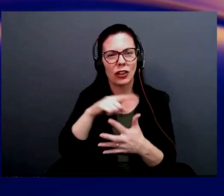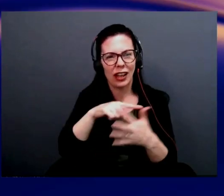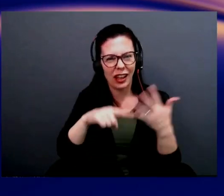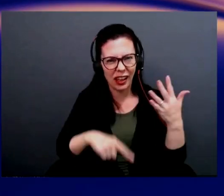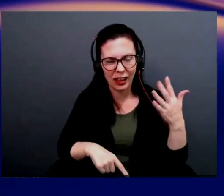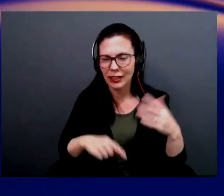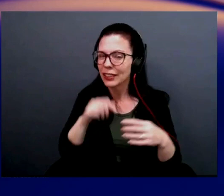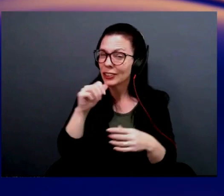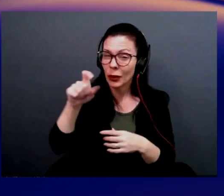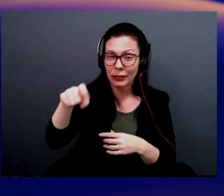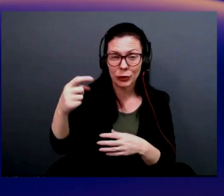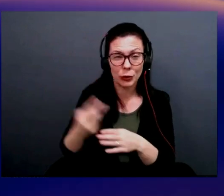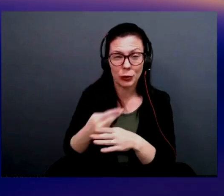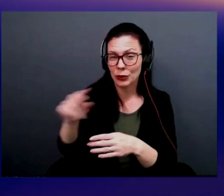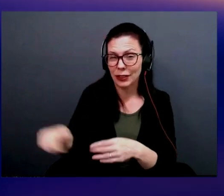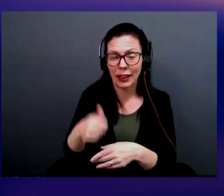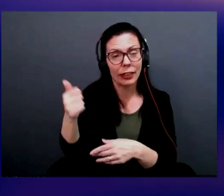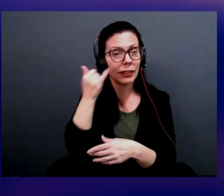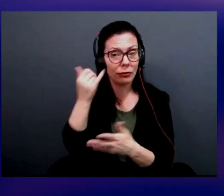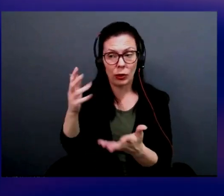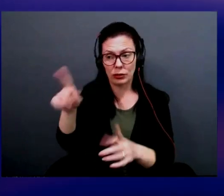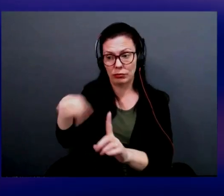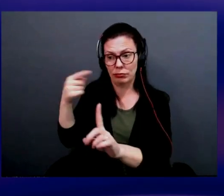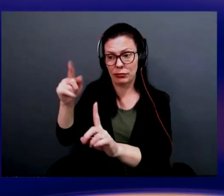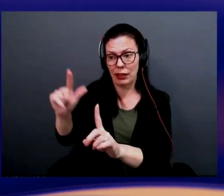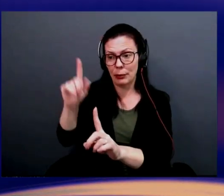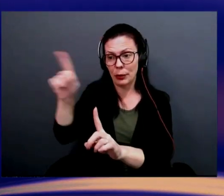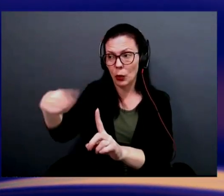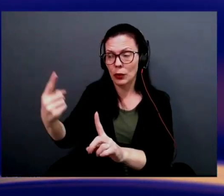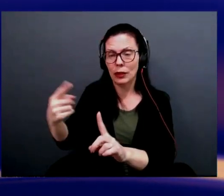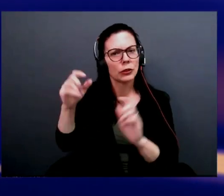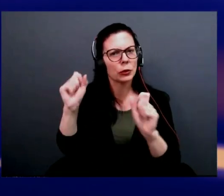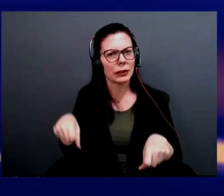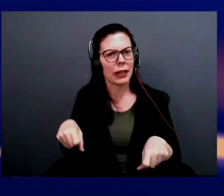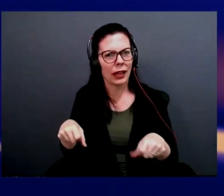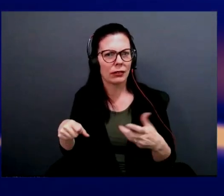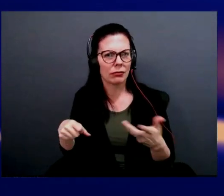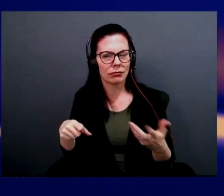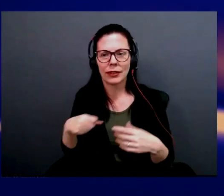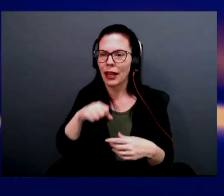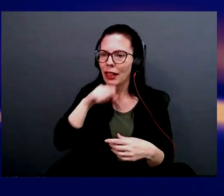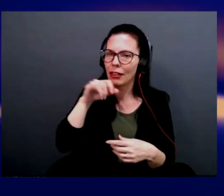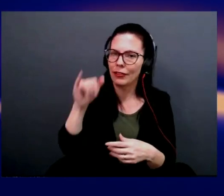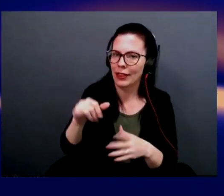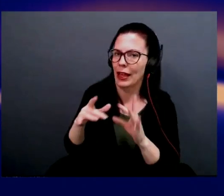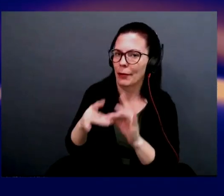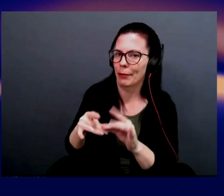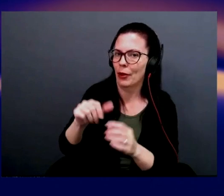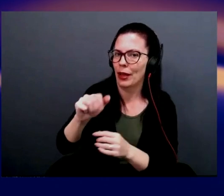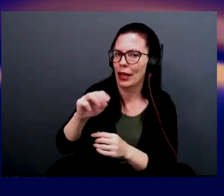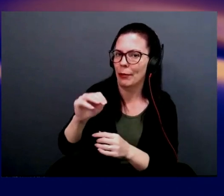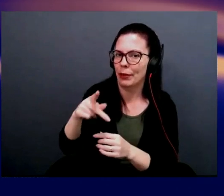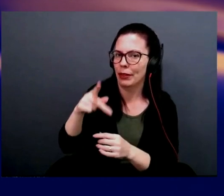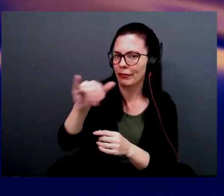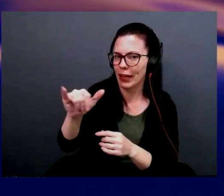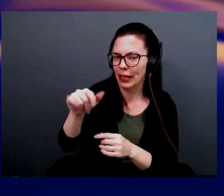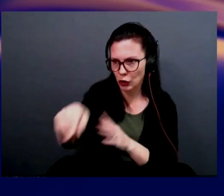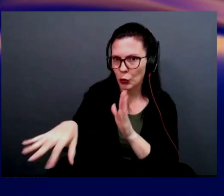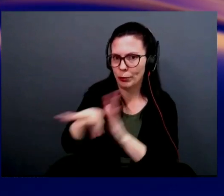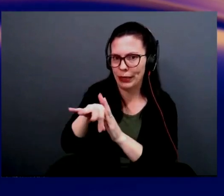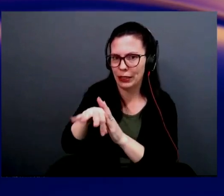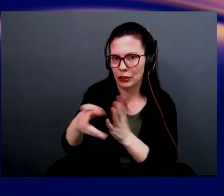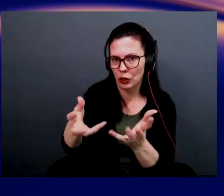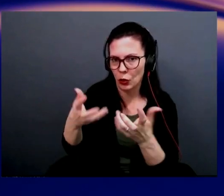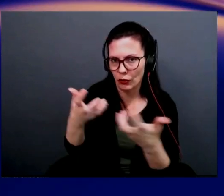other piece. If you just want to use the library, you can bring just the library. I love that about Amplify. You pick what you want and how